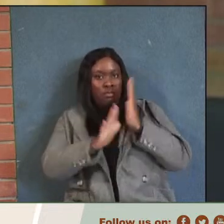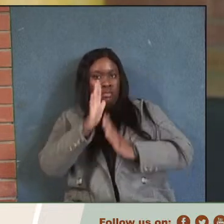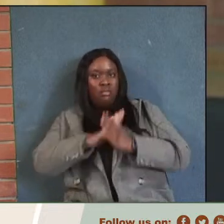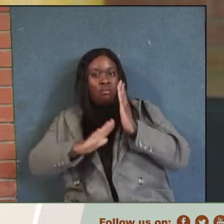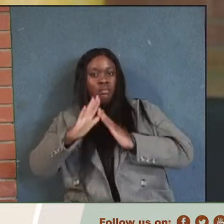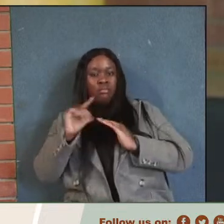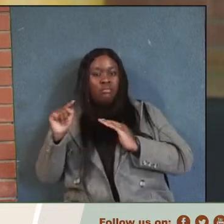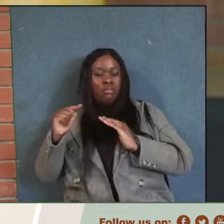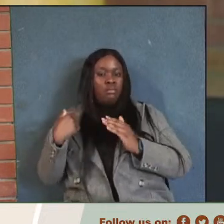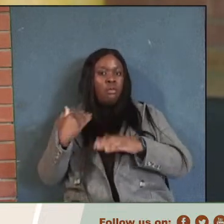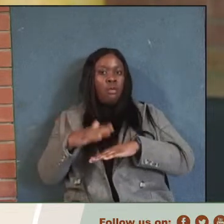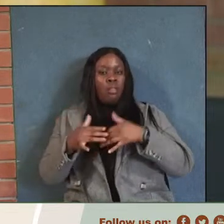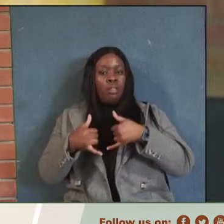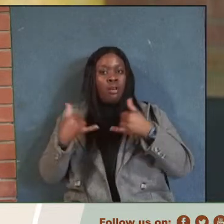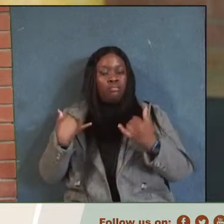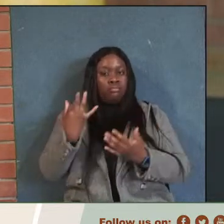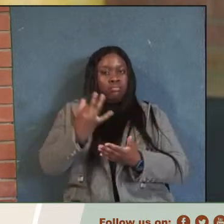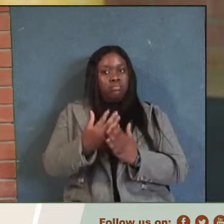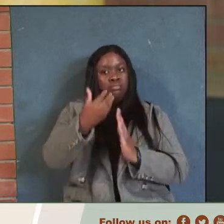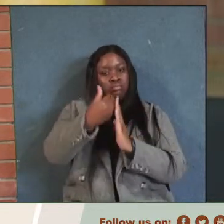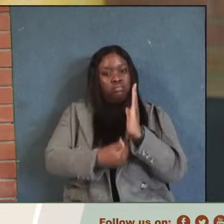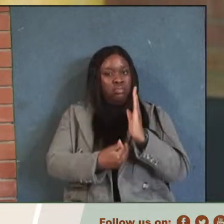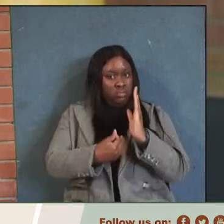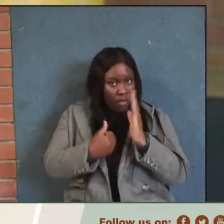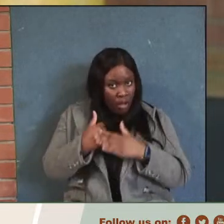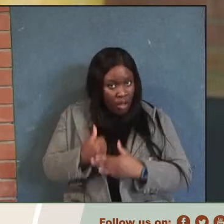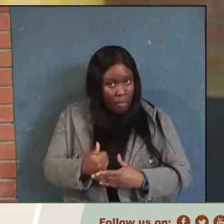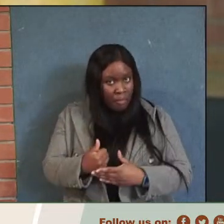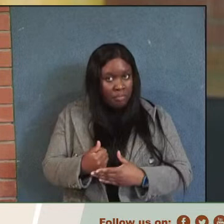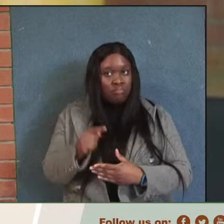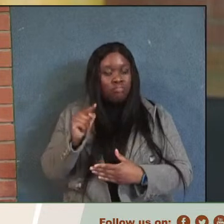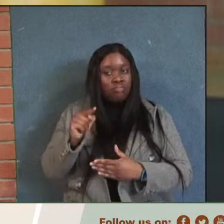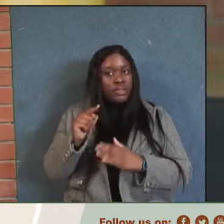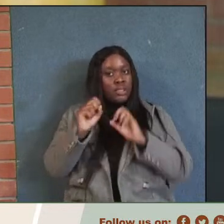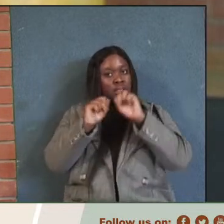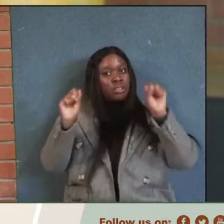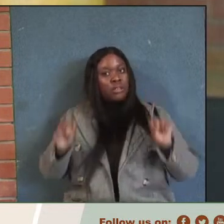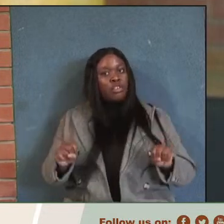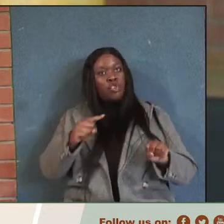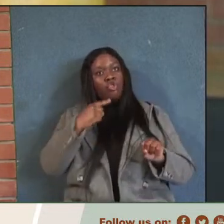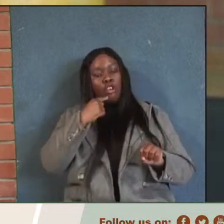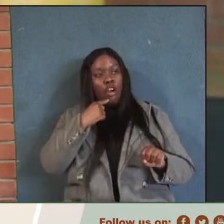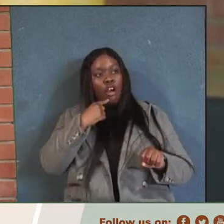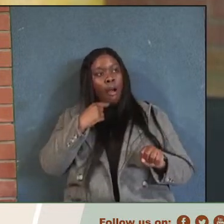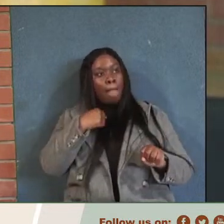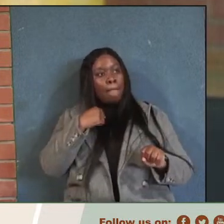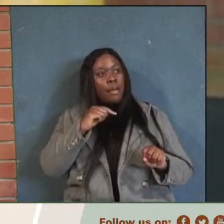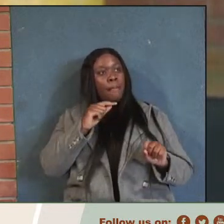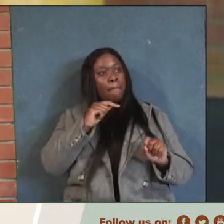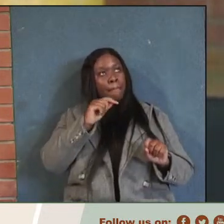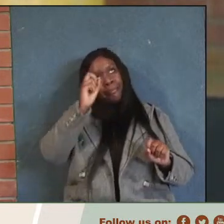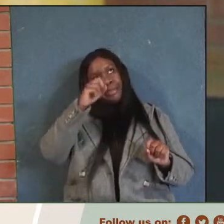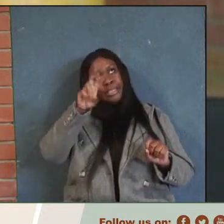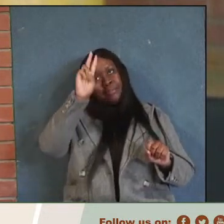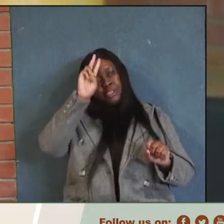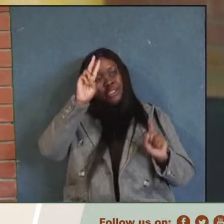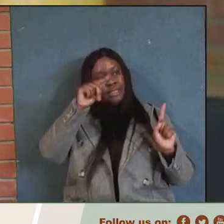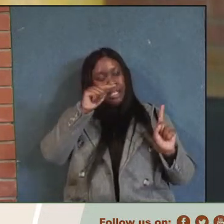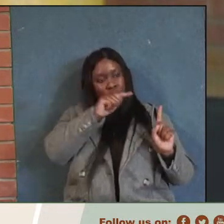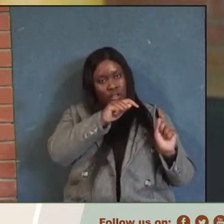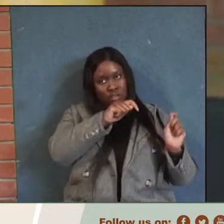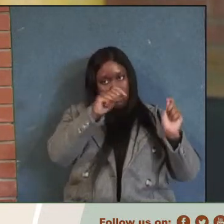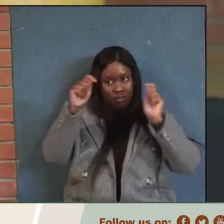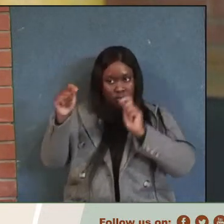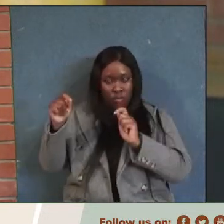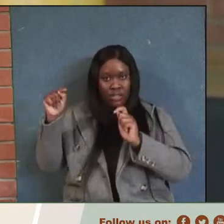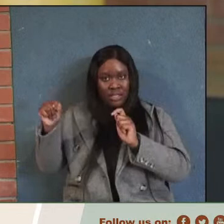application is making the system fail. Not telling us I have to be transported from Springs or to that section. How?